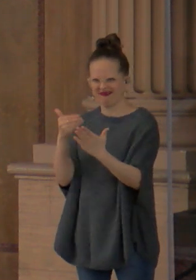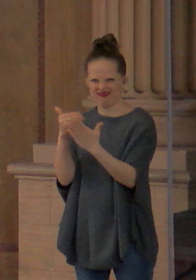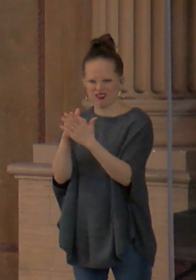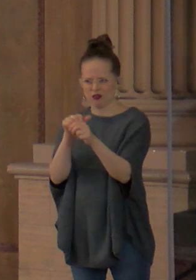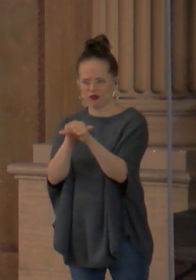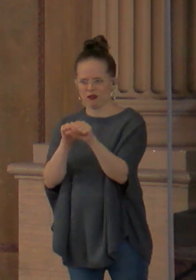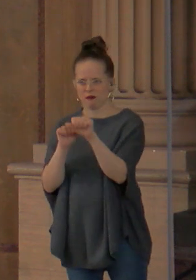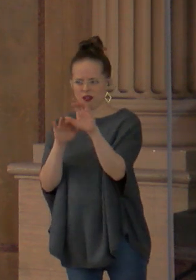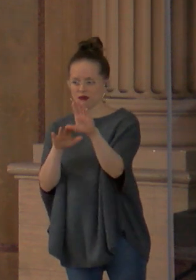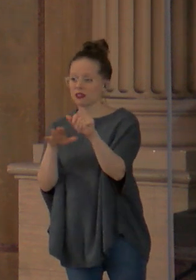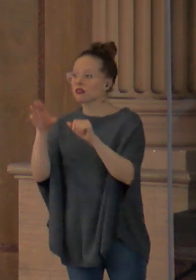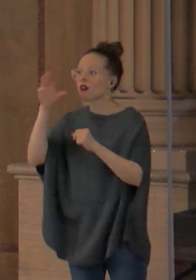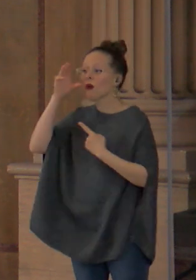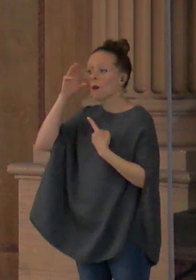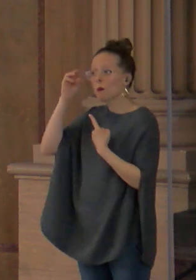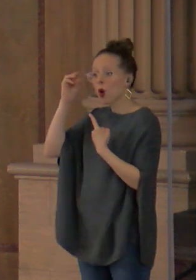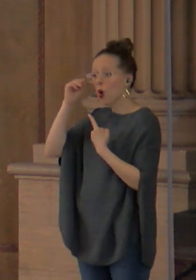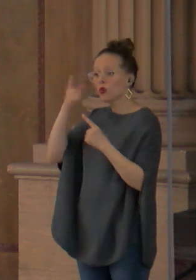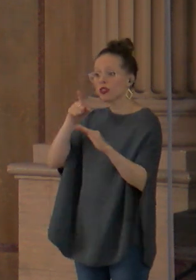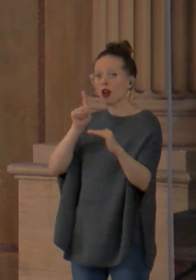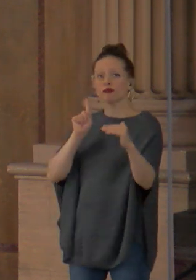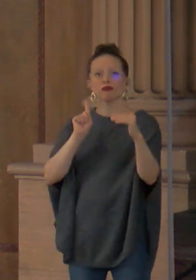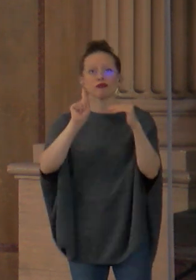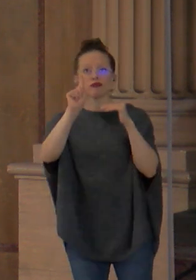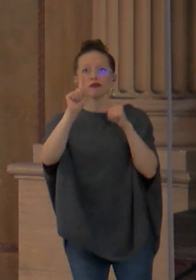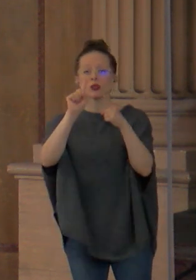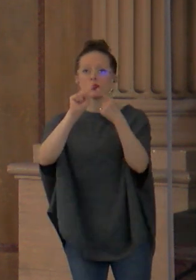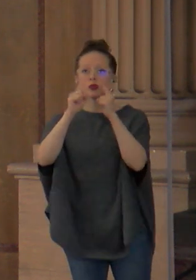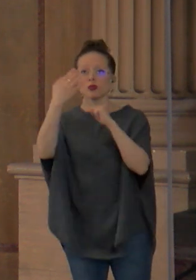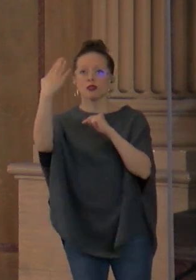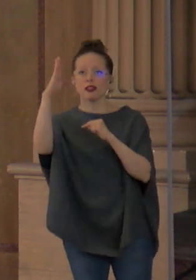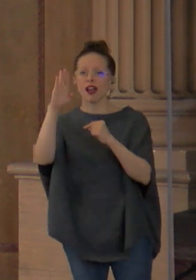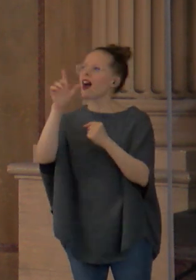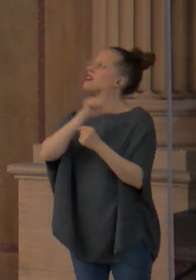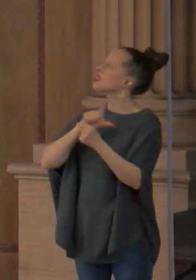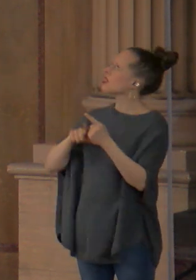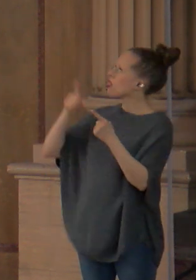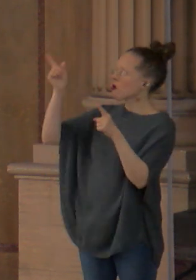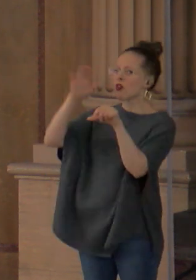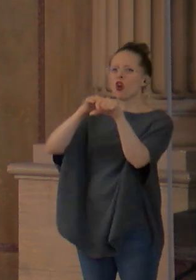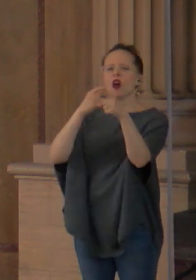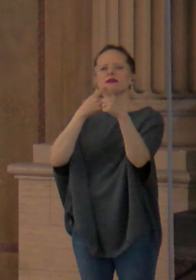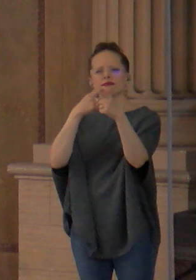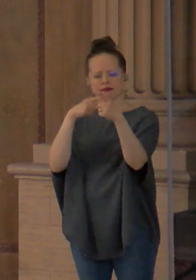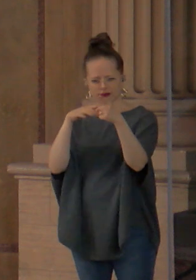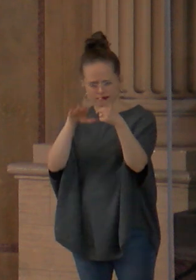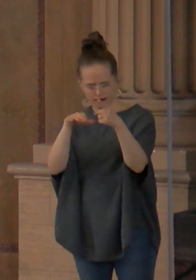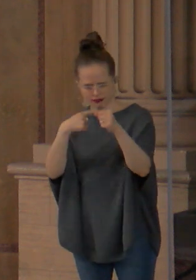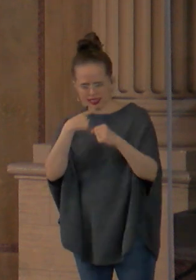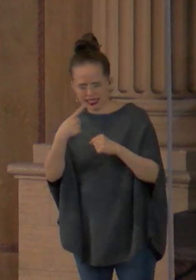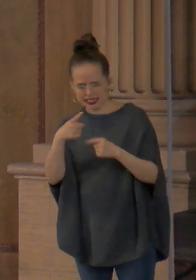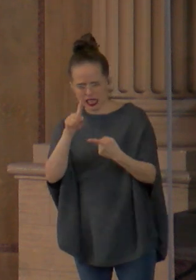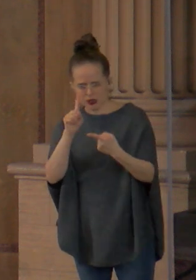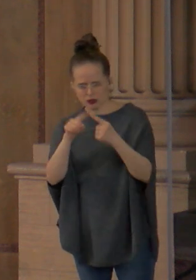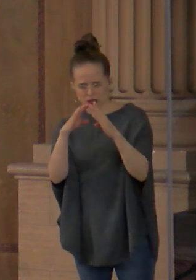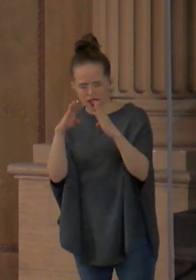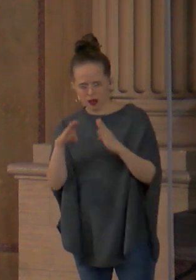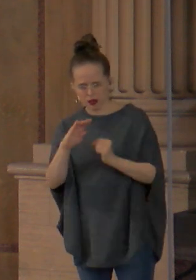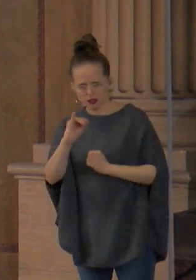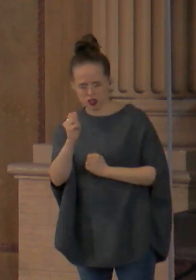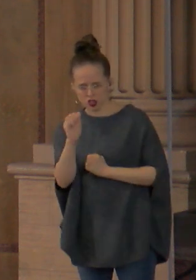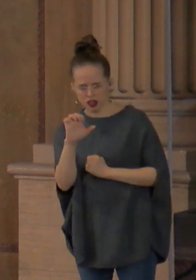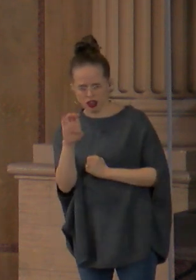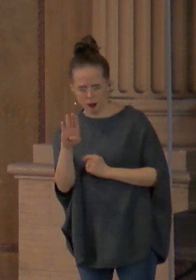Moses went up to God. The Lord called to him out of the mountain, saying, Thus you shall say to the house of Jacob, and tell the people of Israel,